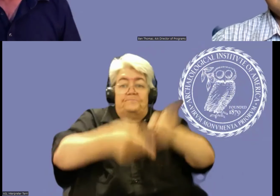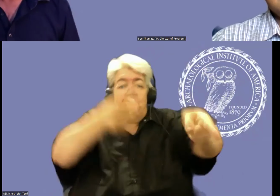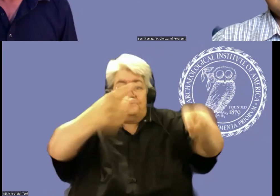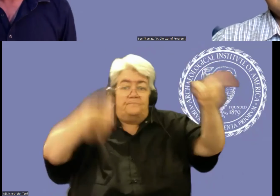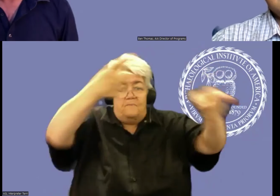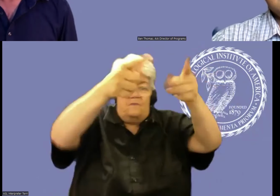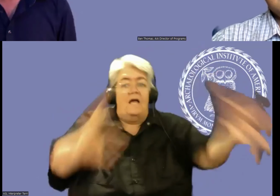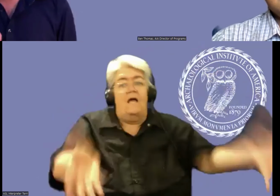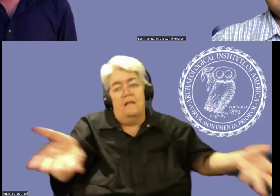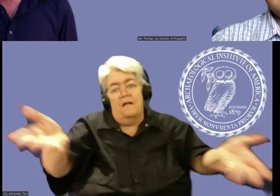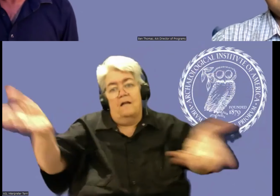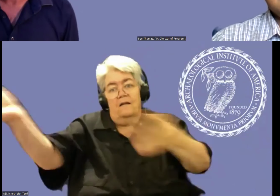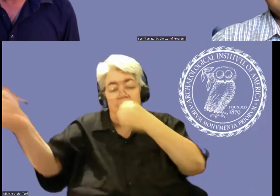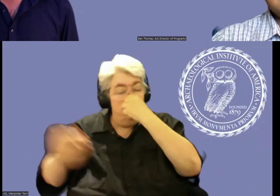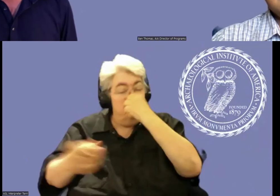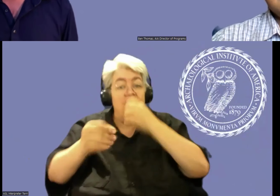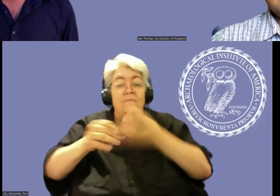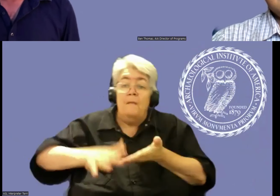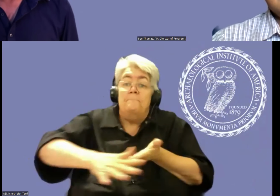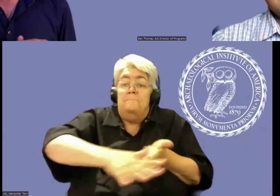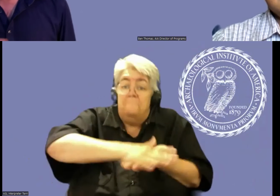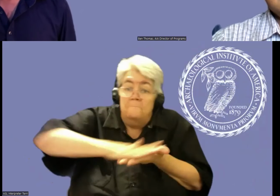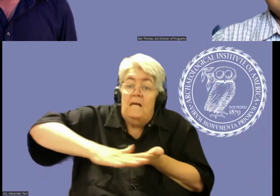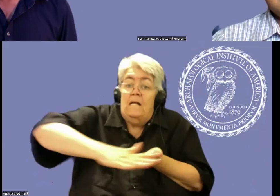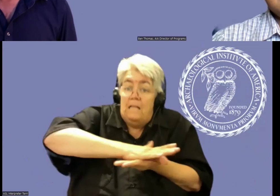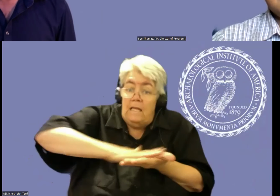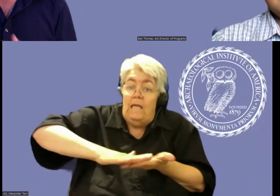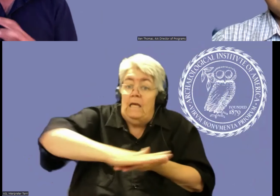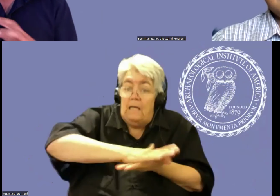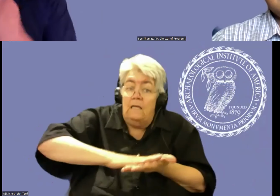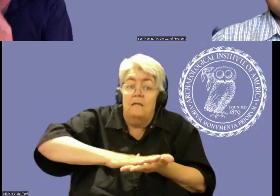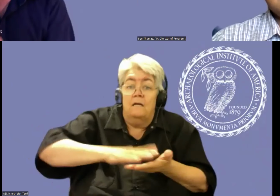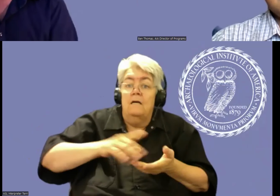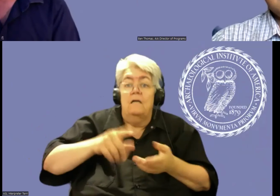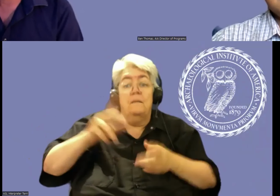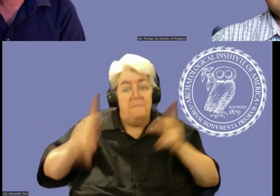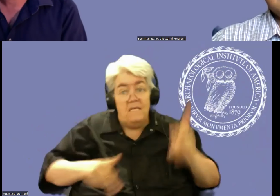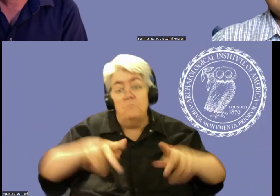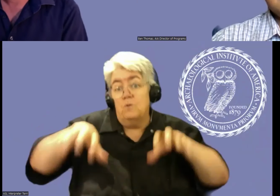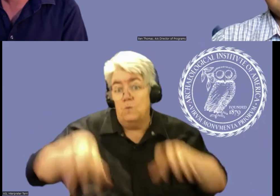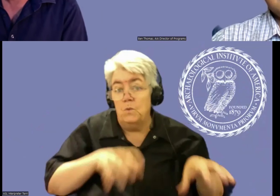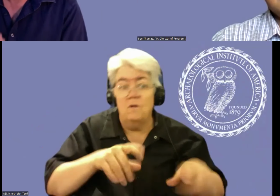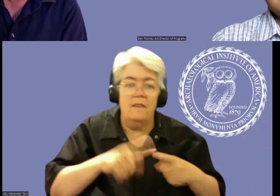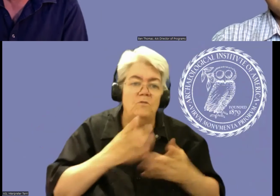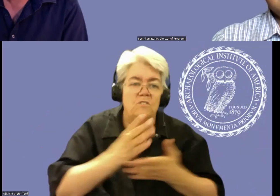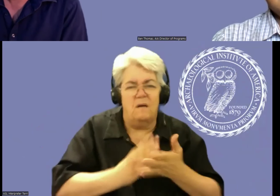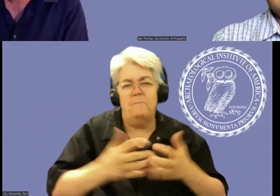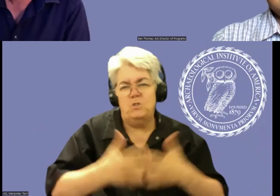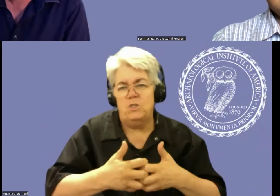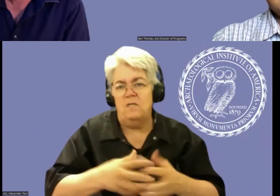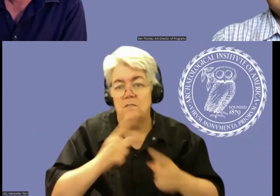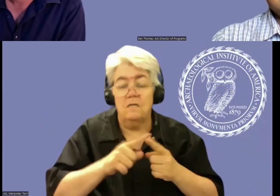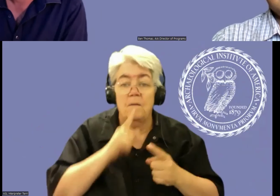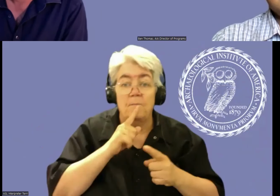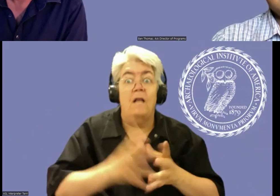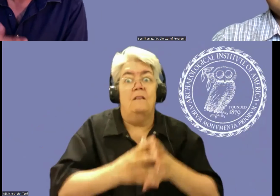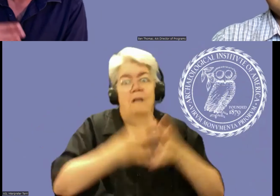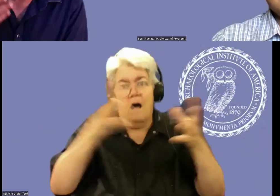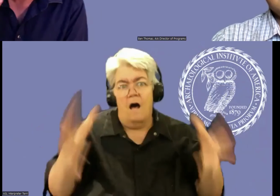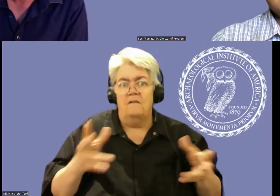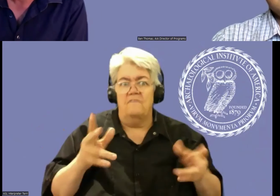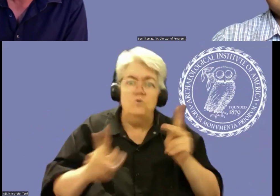The milling process as well was largely done with a, with a lot of, uh, human effort. Of course there were subsequently machines, but there was a lot of human effort throughout